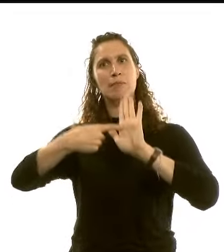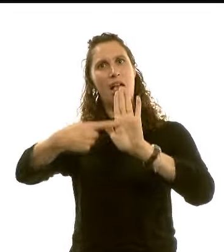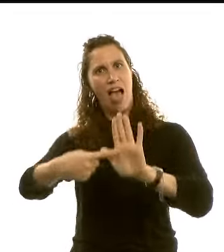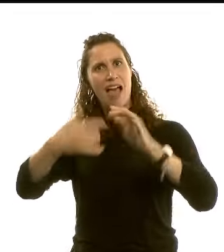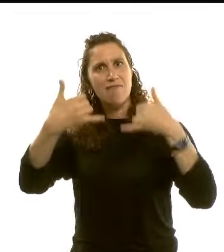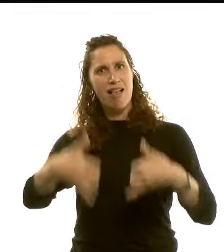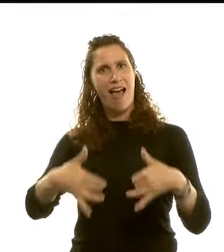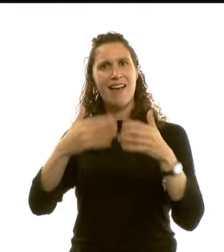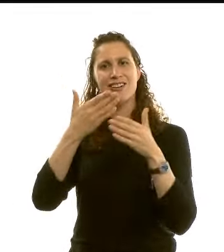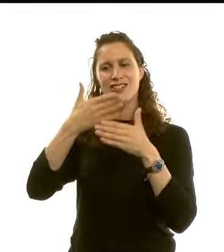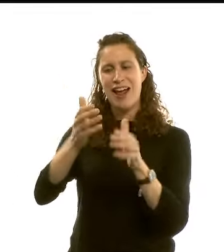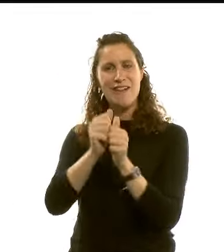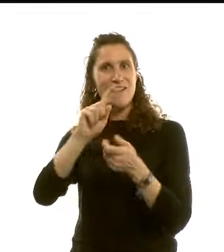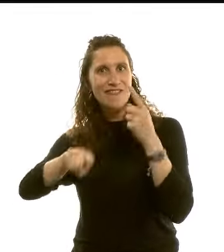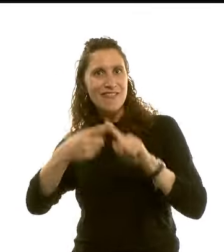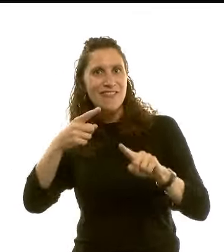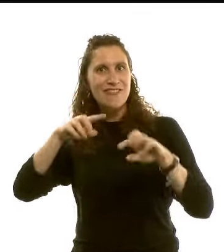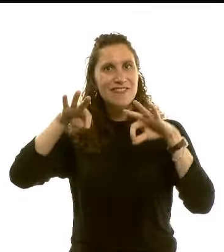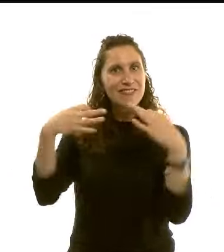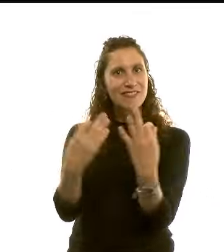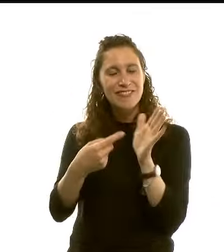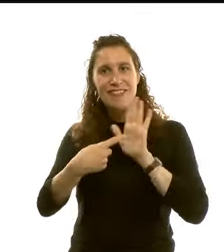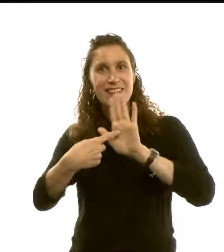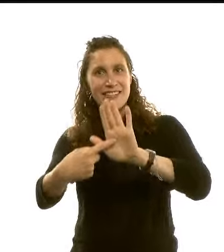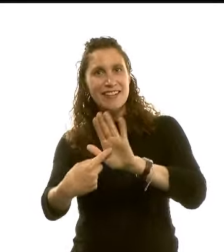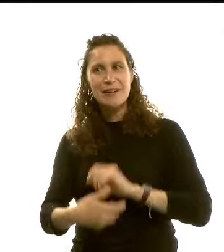share it with my friends and family.